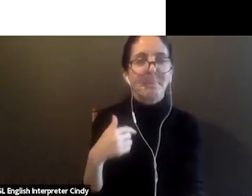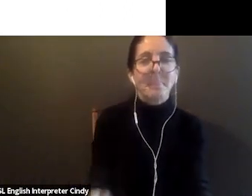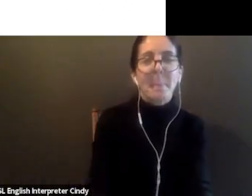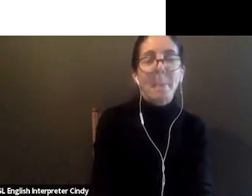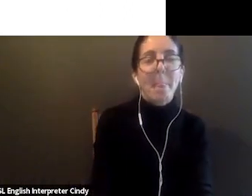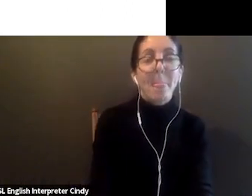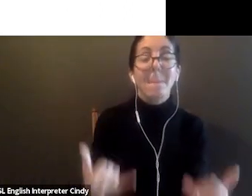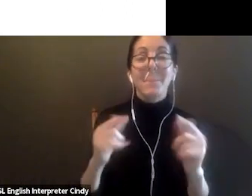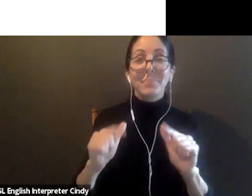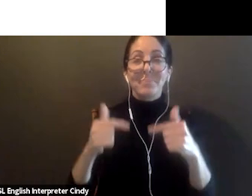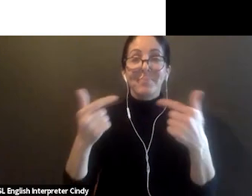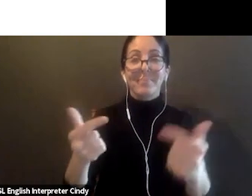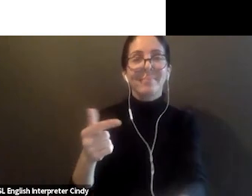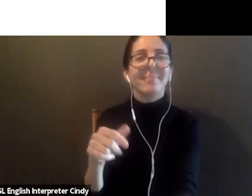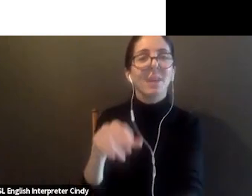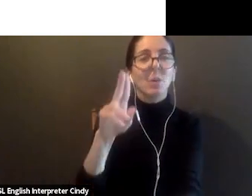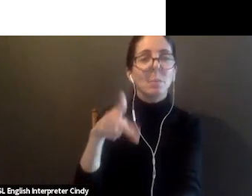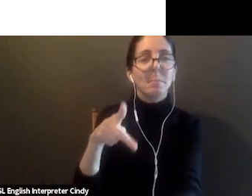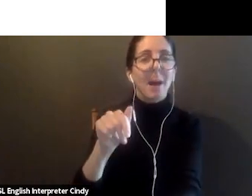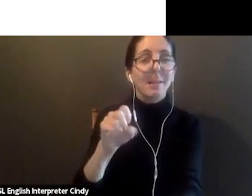And I'll hand it over to Upasana.